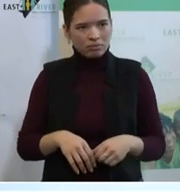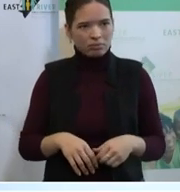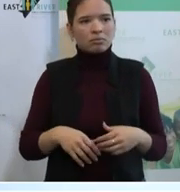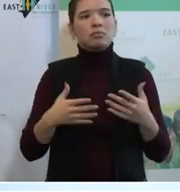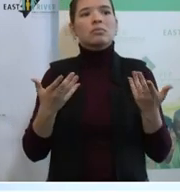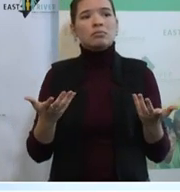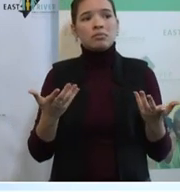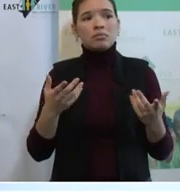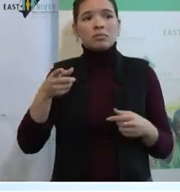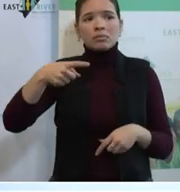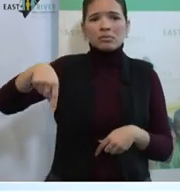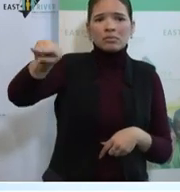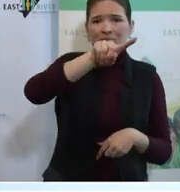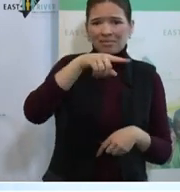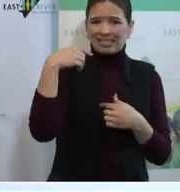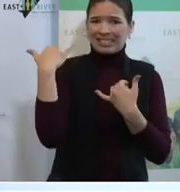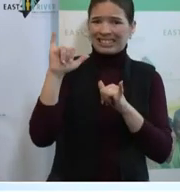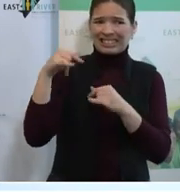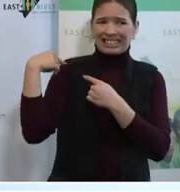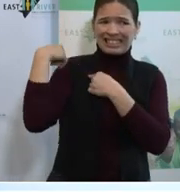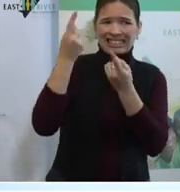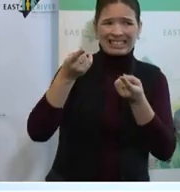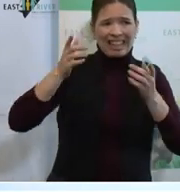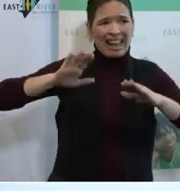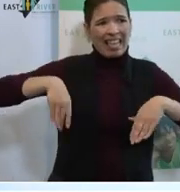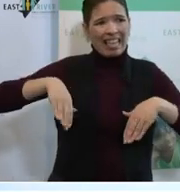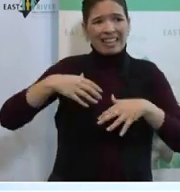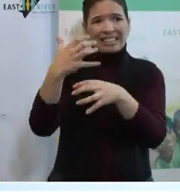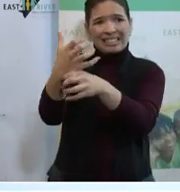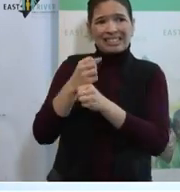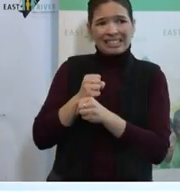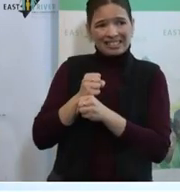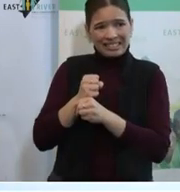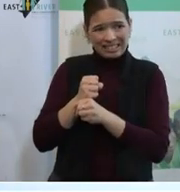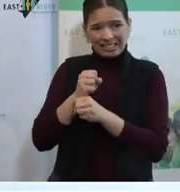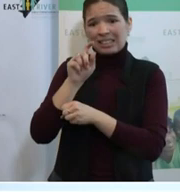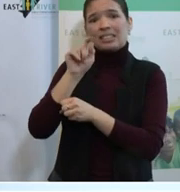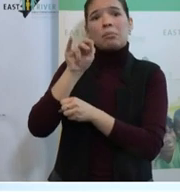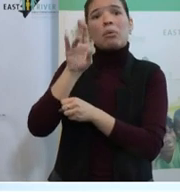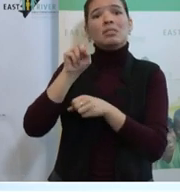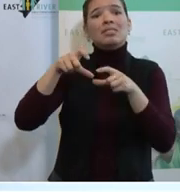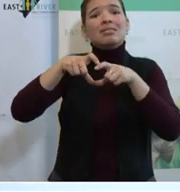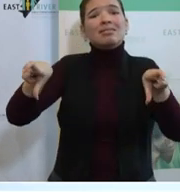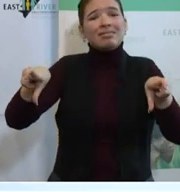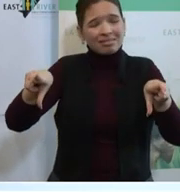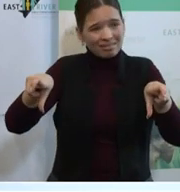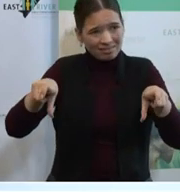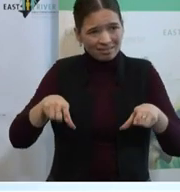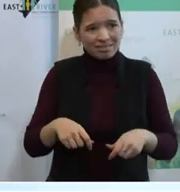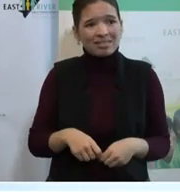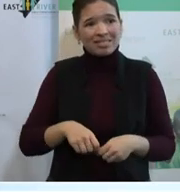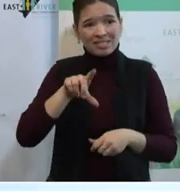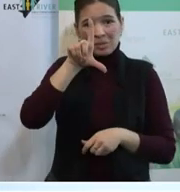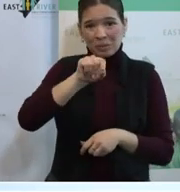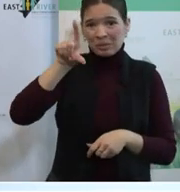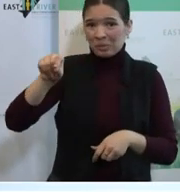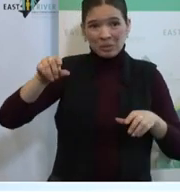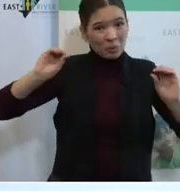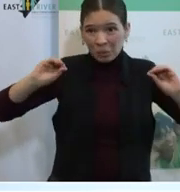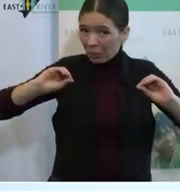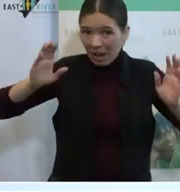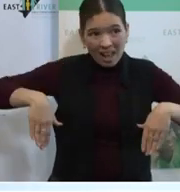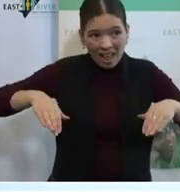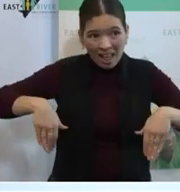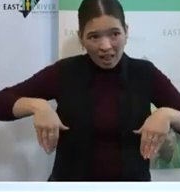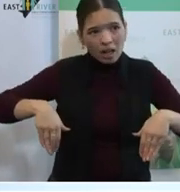payments, you may need to file a 20 or 21 return to get those, or to check with one of the